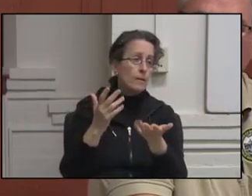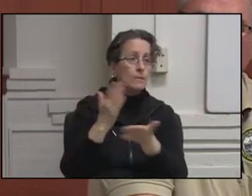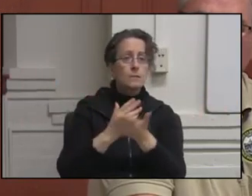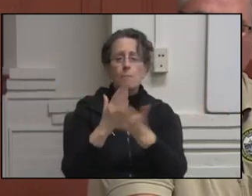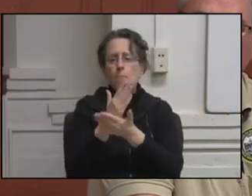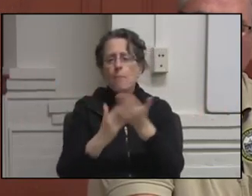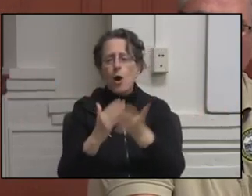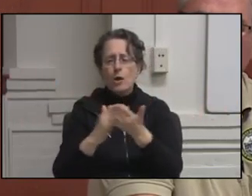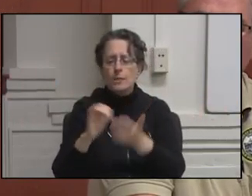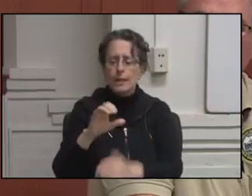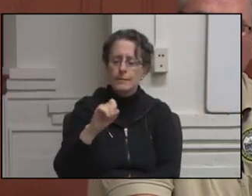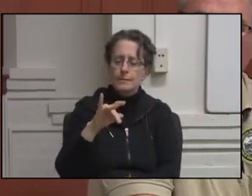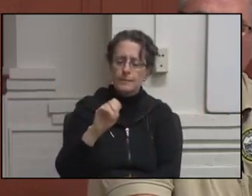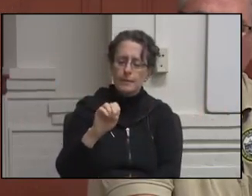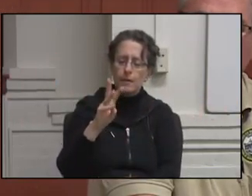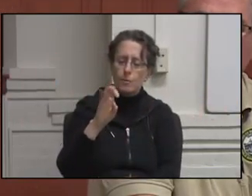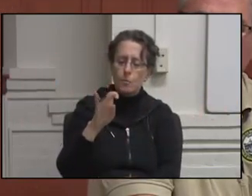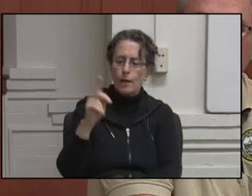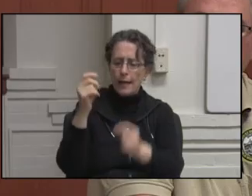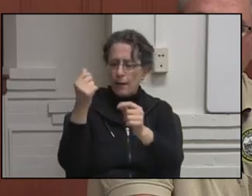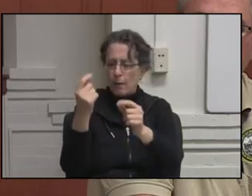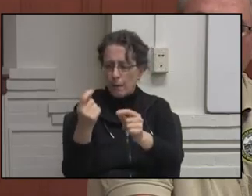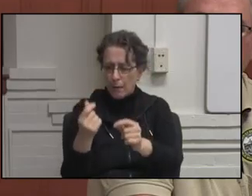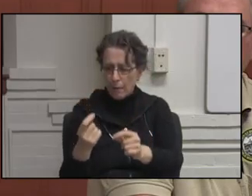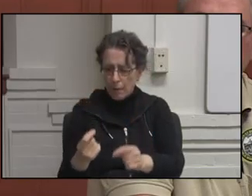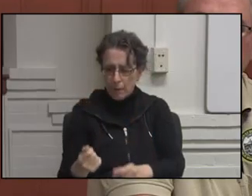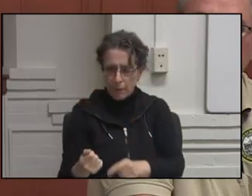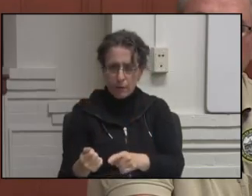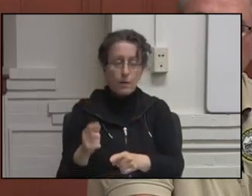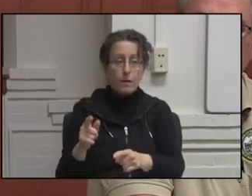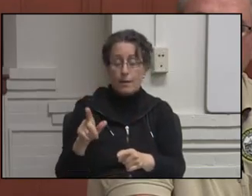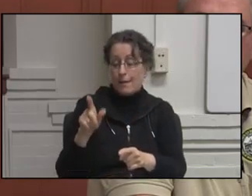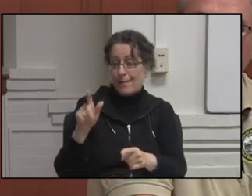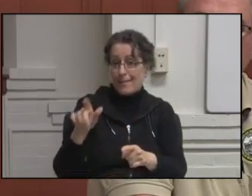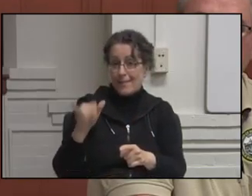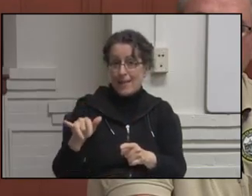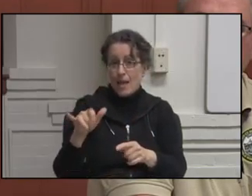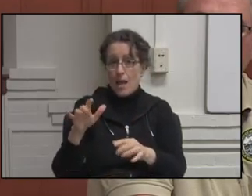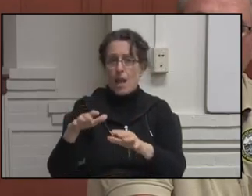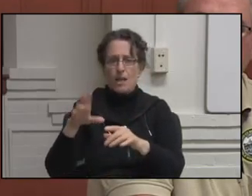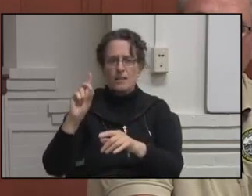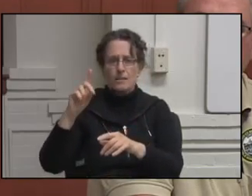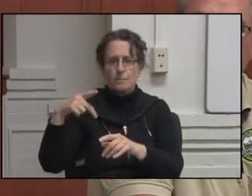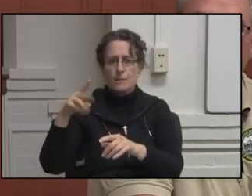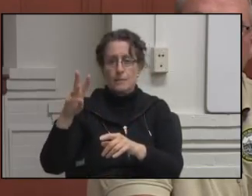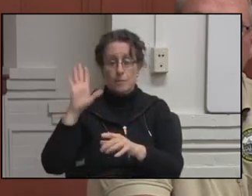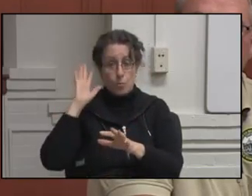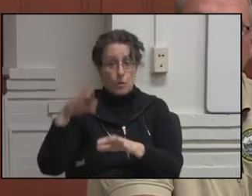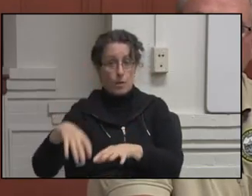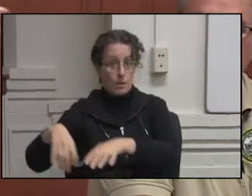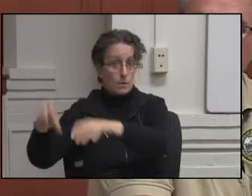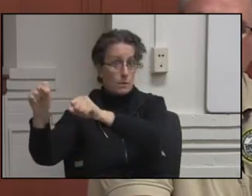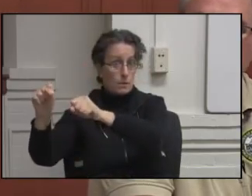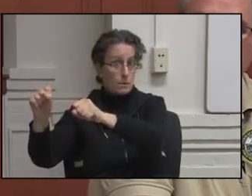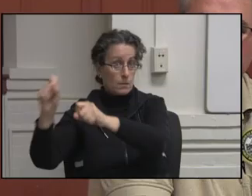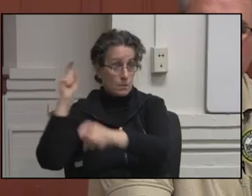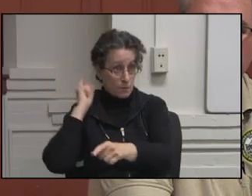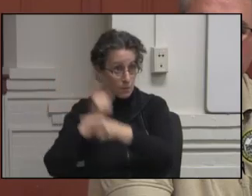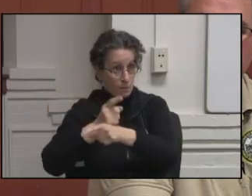are removed, did I hear right that then those things would be done by the Department of Public Works as your